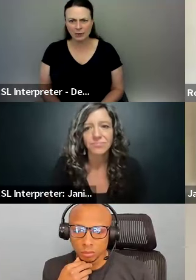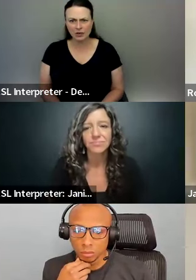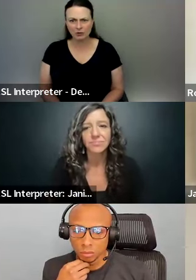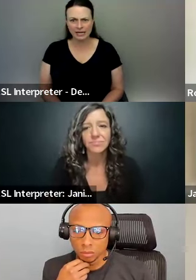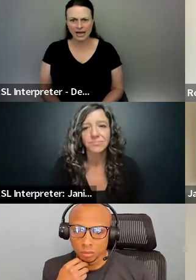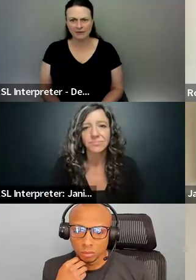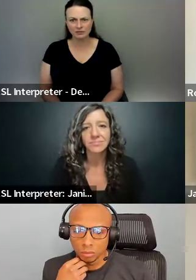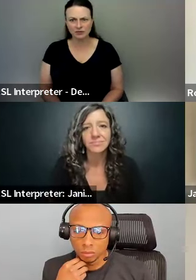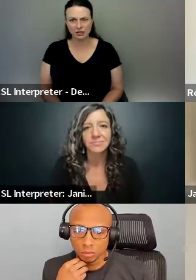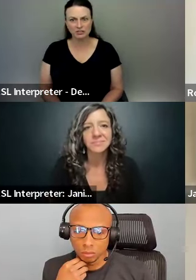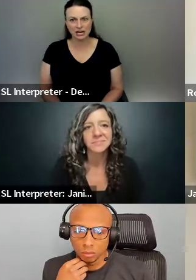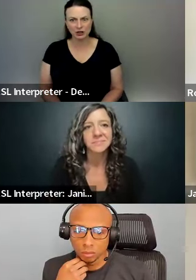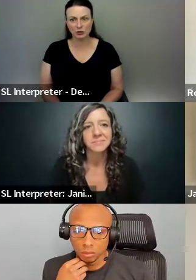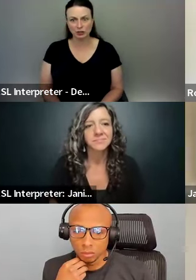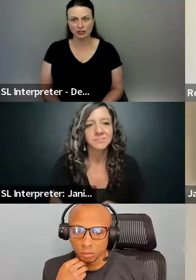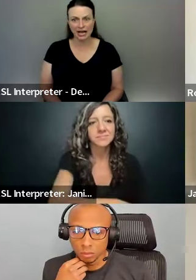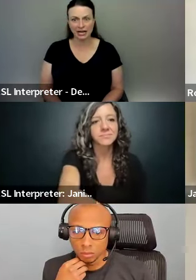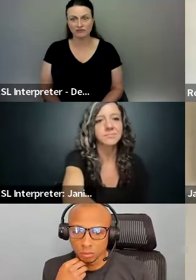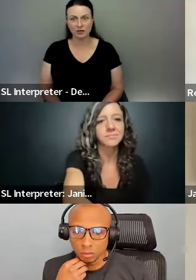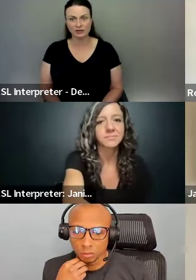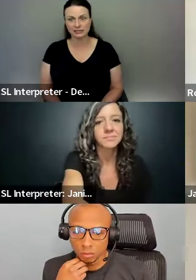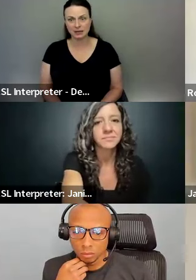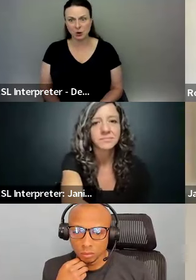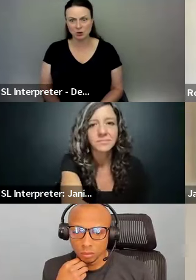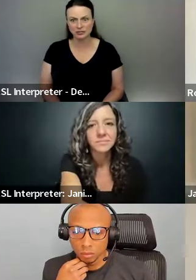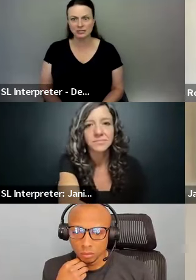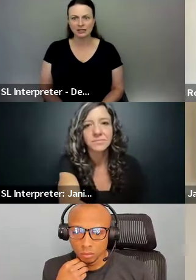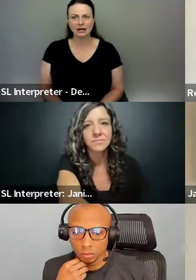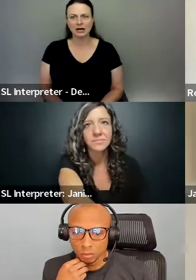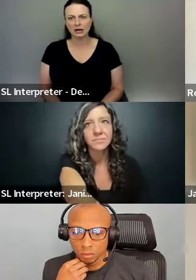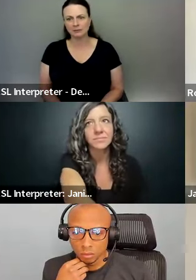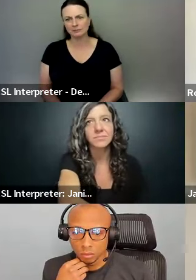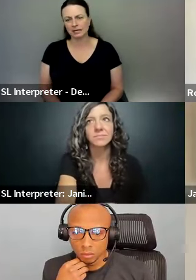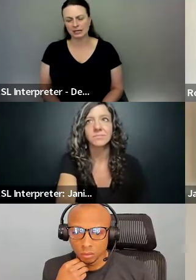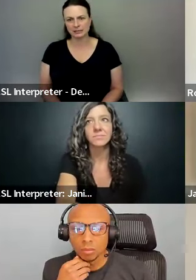on Slack. We already have some videos there you can look at and follow the examples.